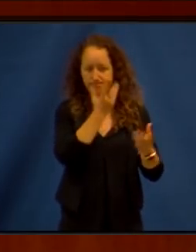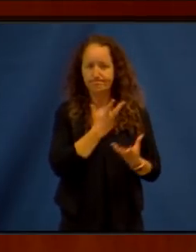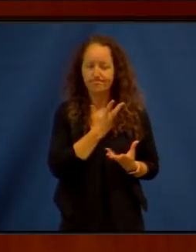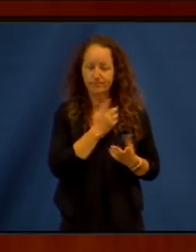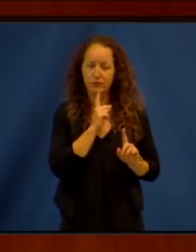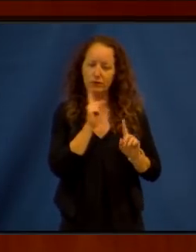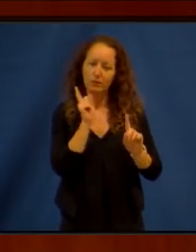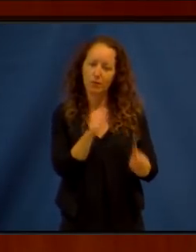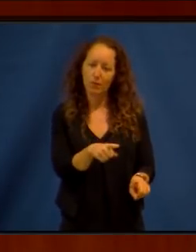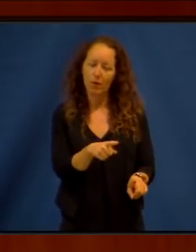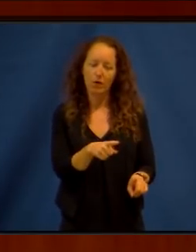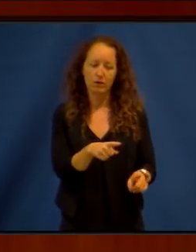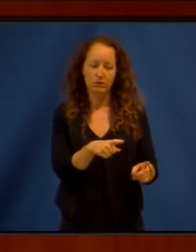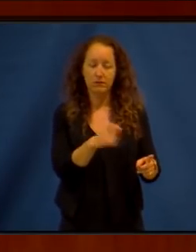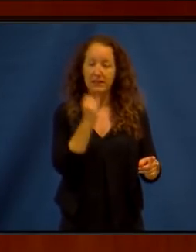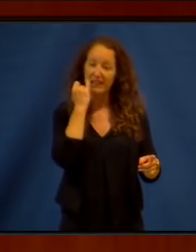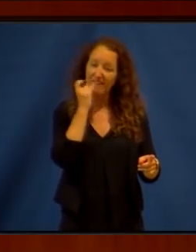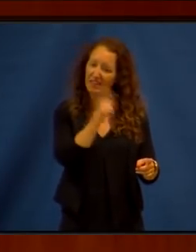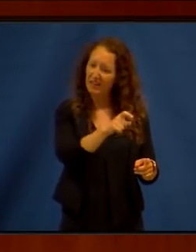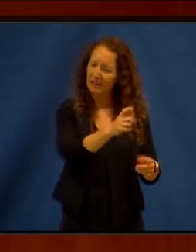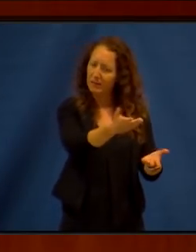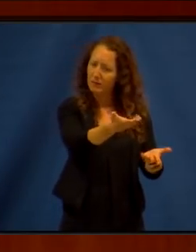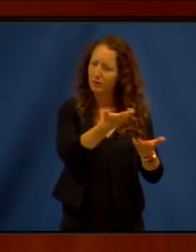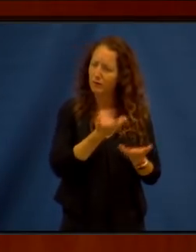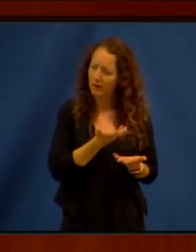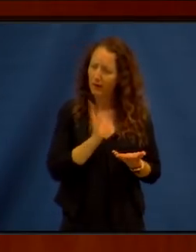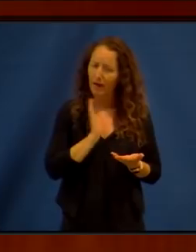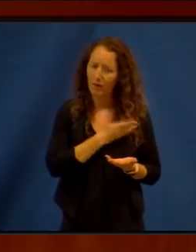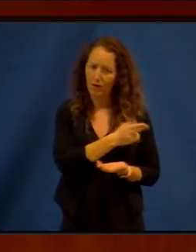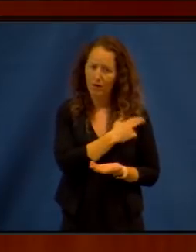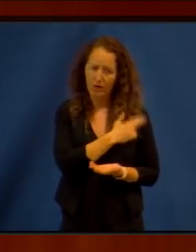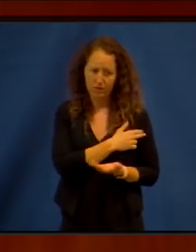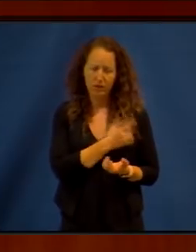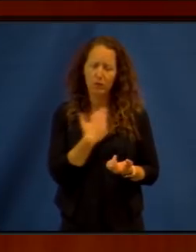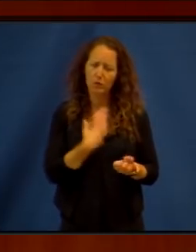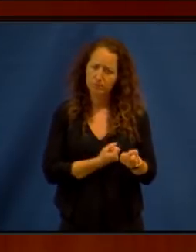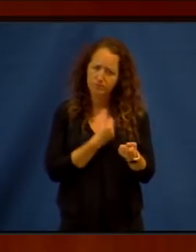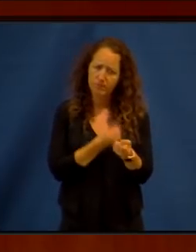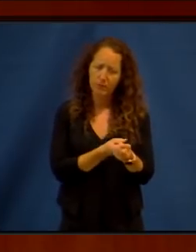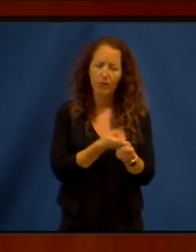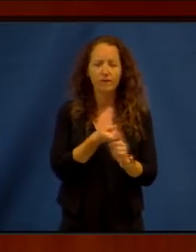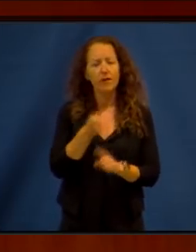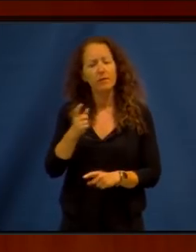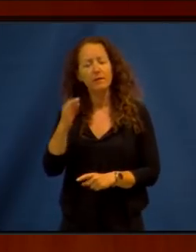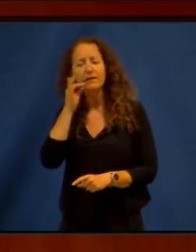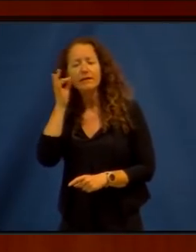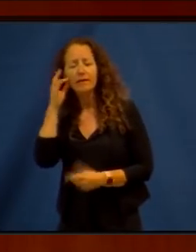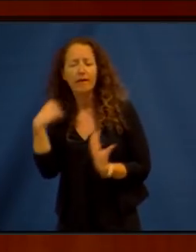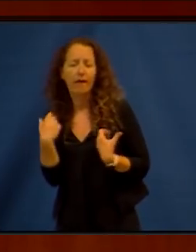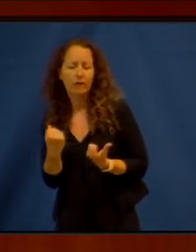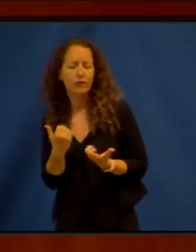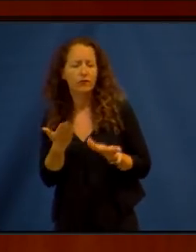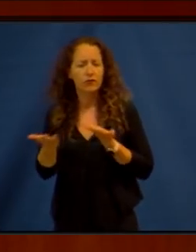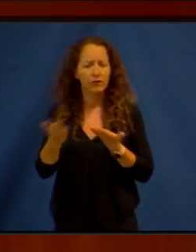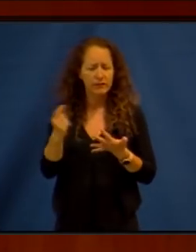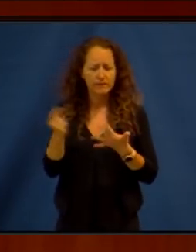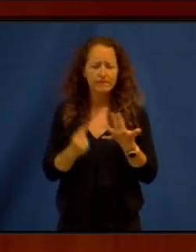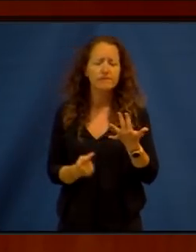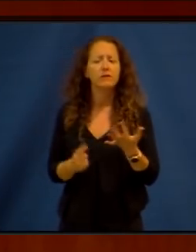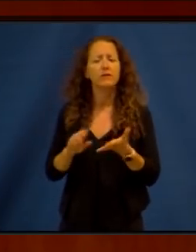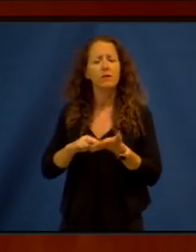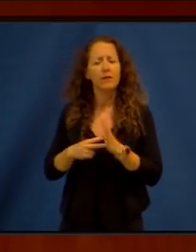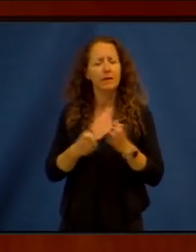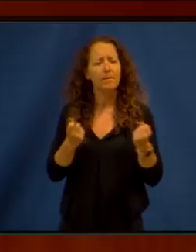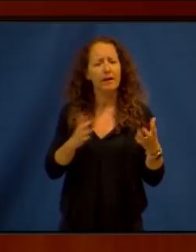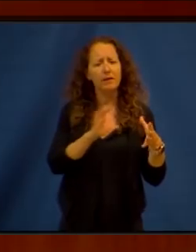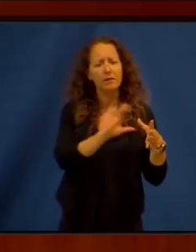facility to support any of the population that would be coming through the Indian Health Services arena as well. So a lot of activity going on, a lot of